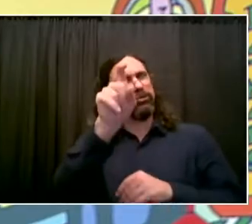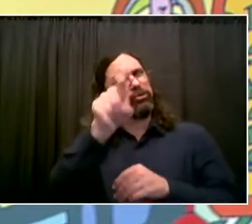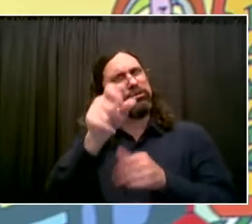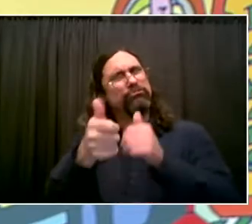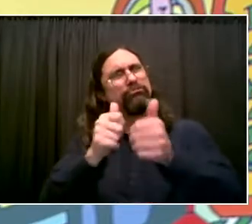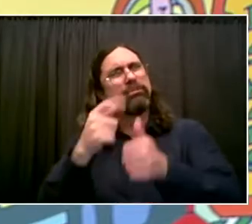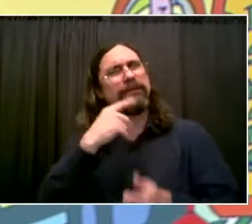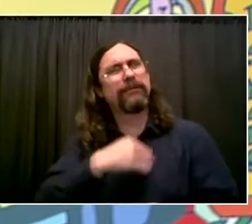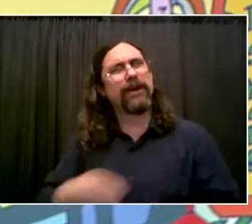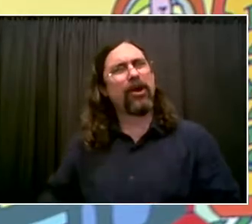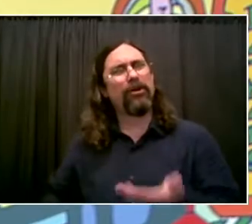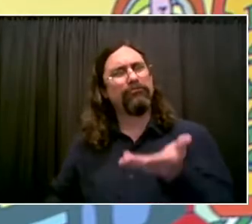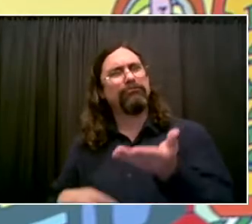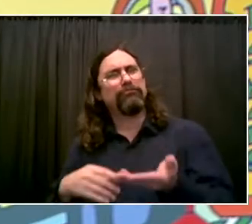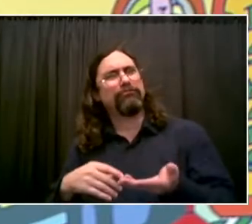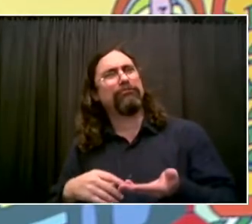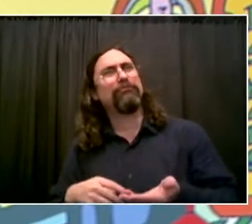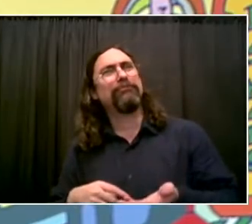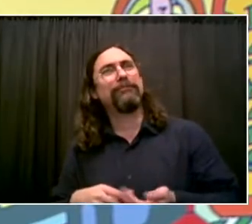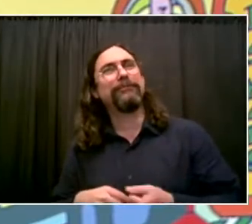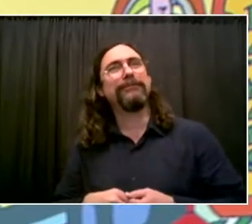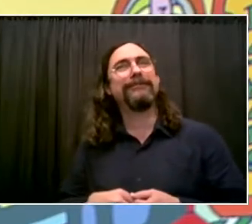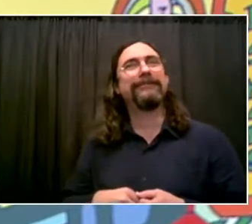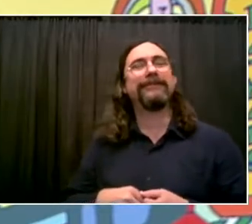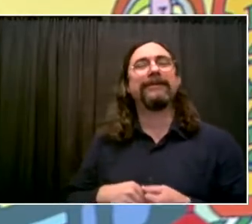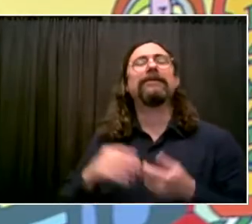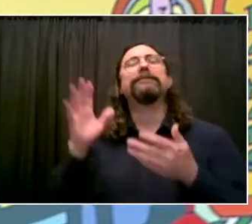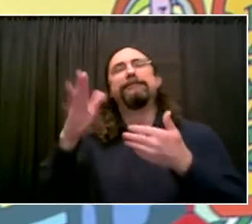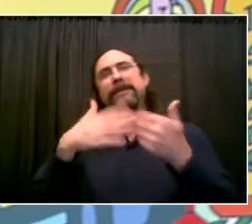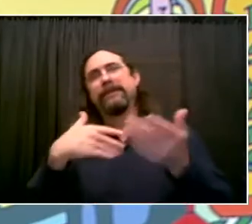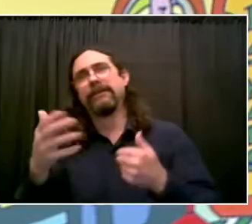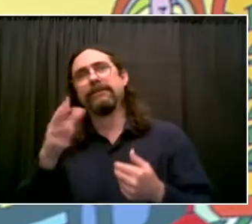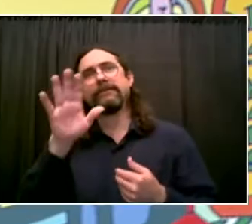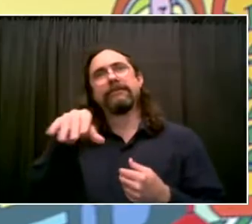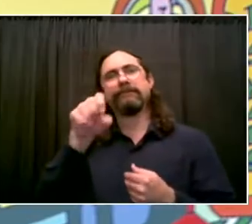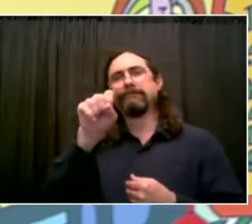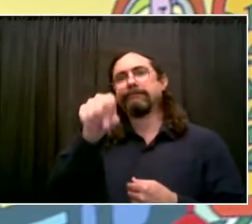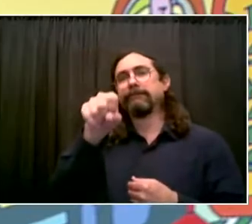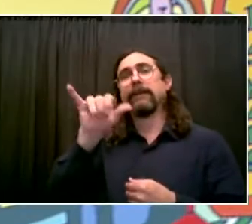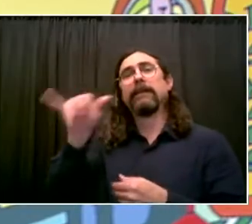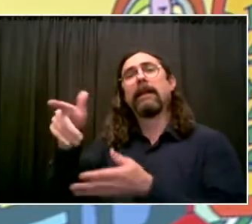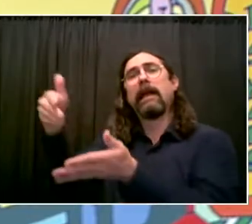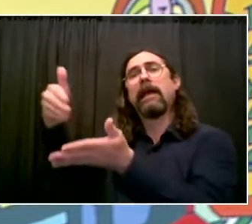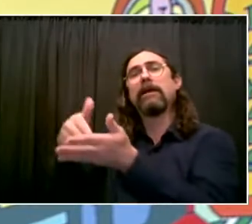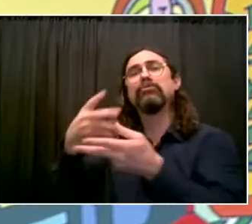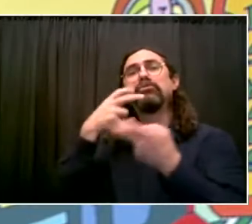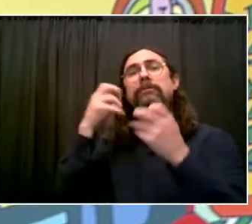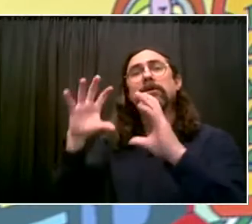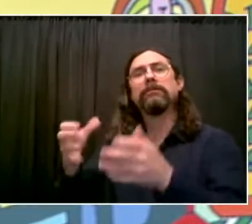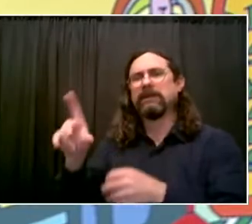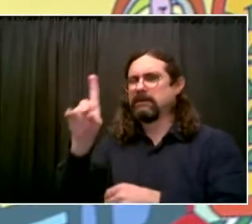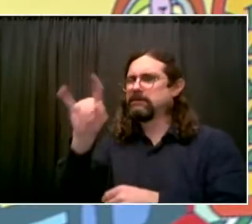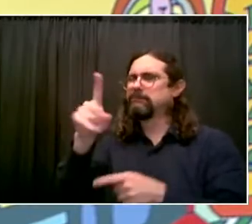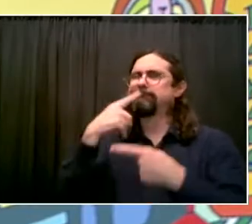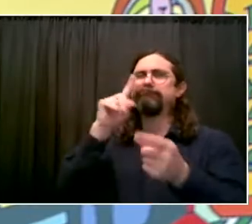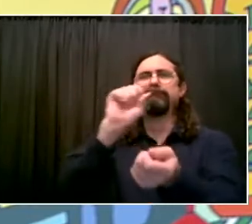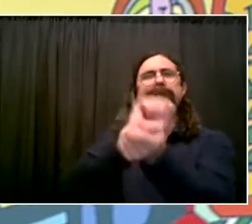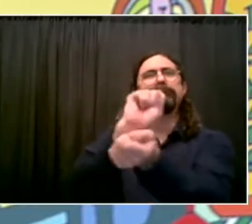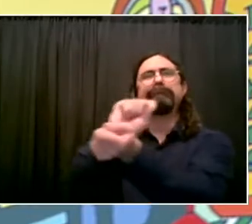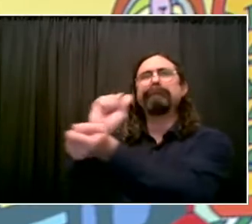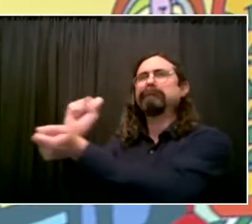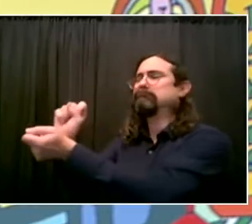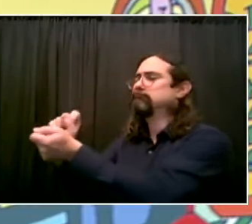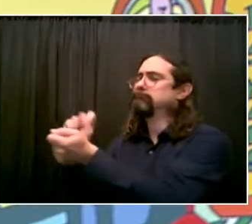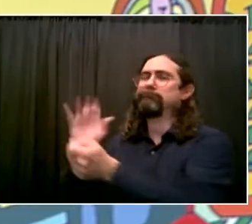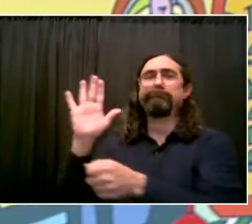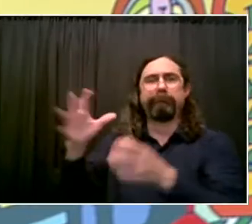really cared and went out there and did important work. Unfortunately, there were problems both with a lot of negative interactions with